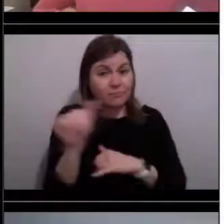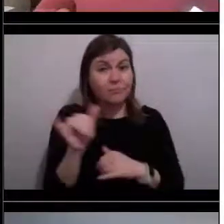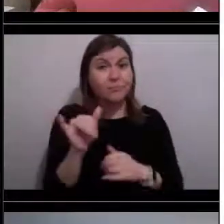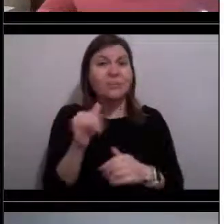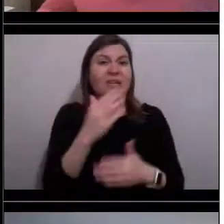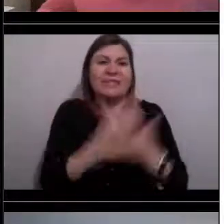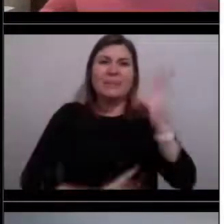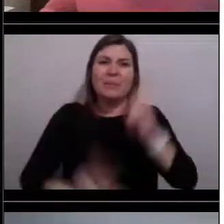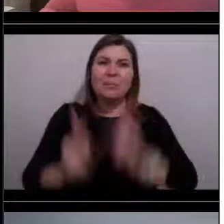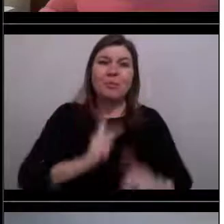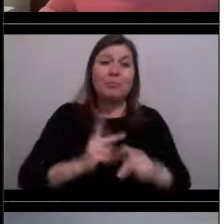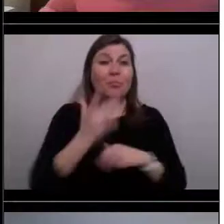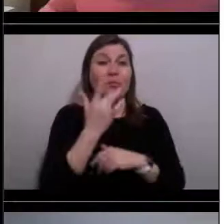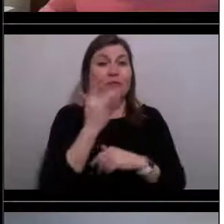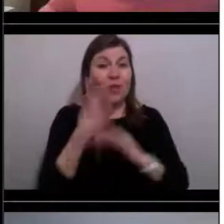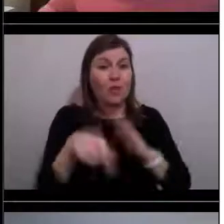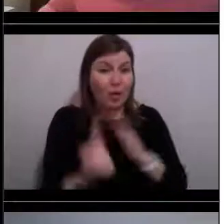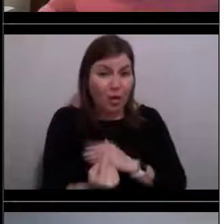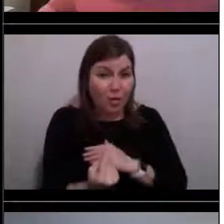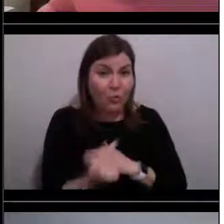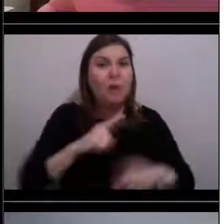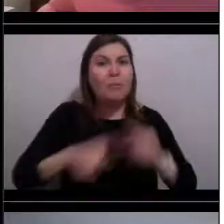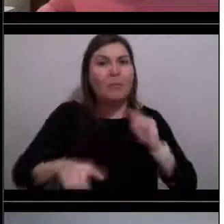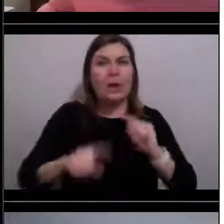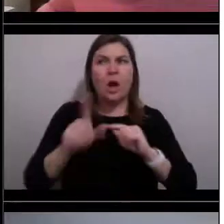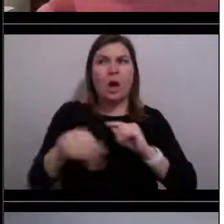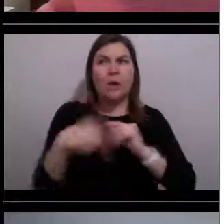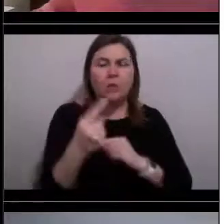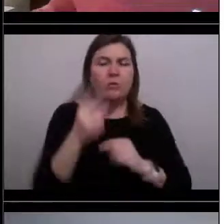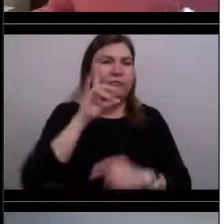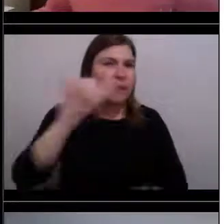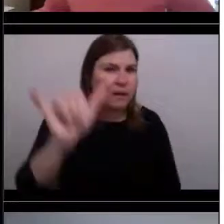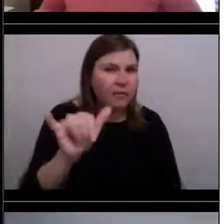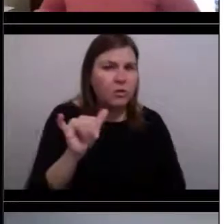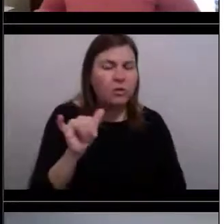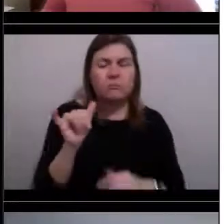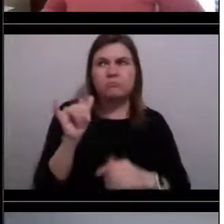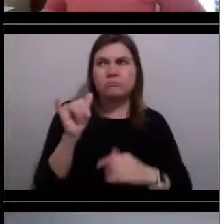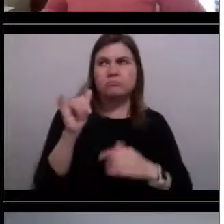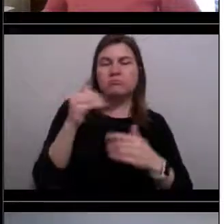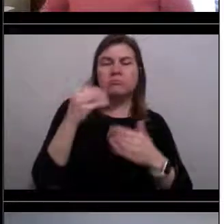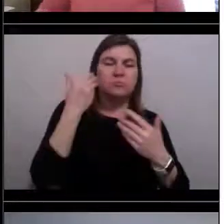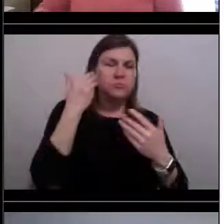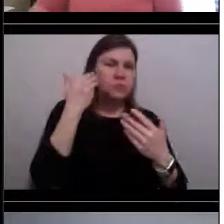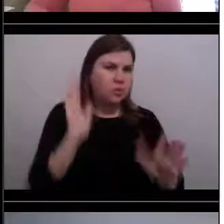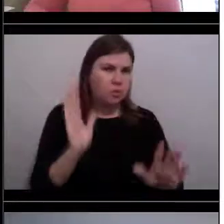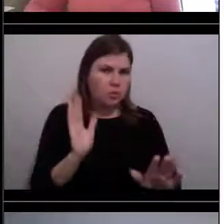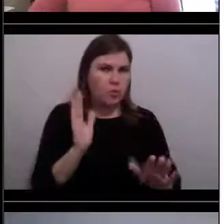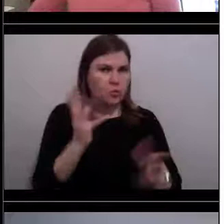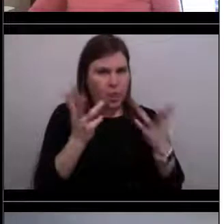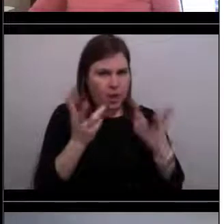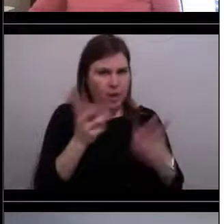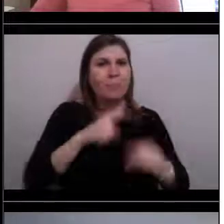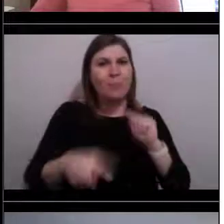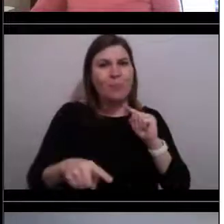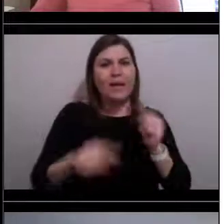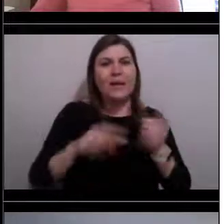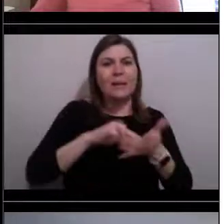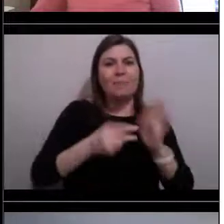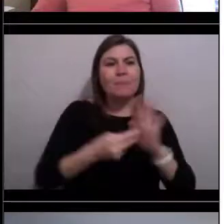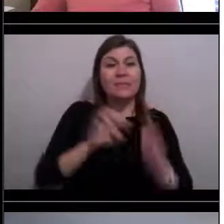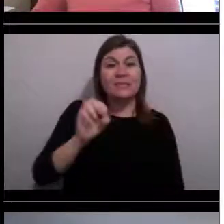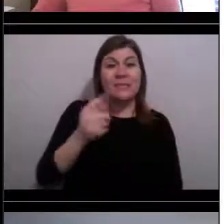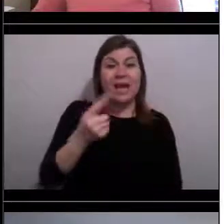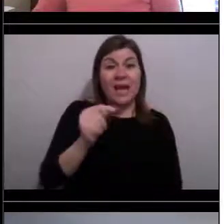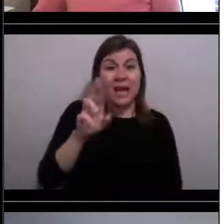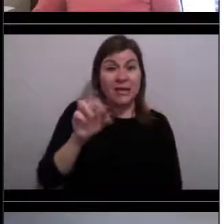don't think anybody wants solitary confinement, but it is a question of whether you're more or less extroverted, what kind of coping